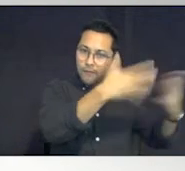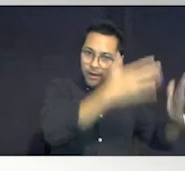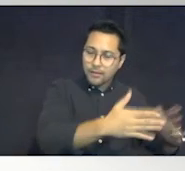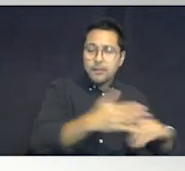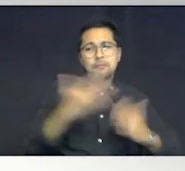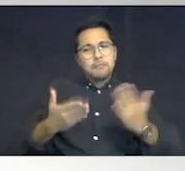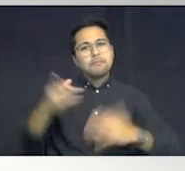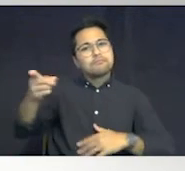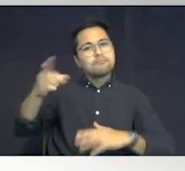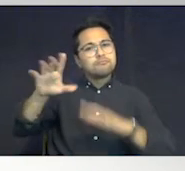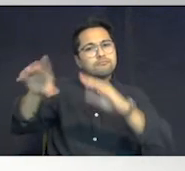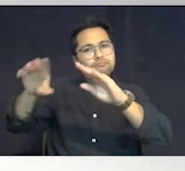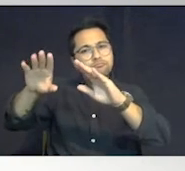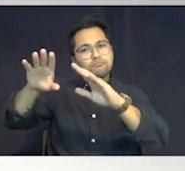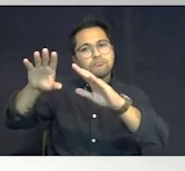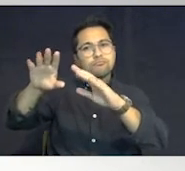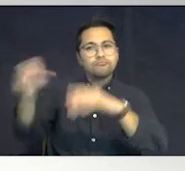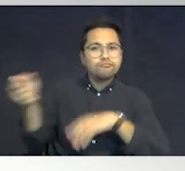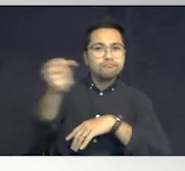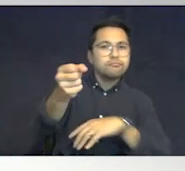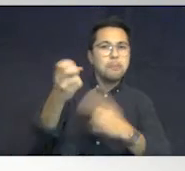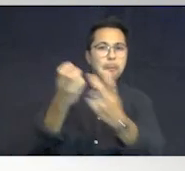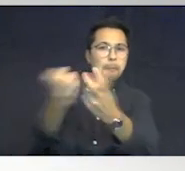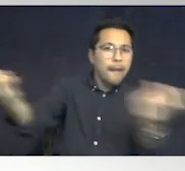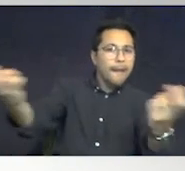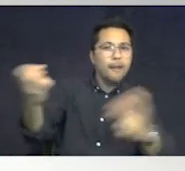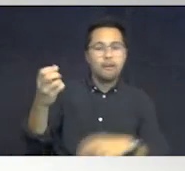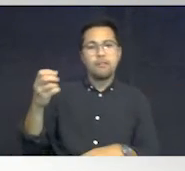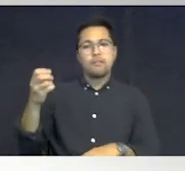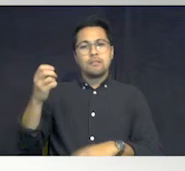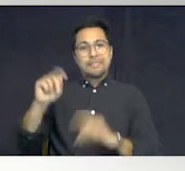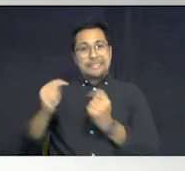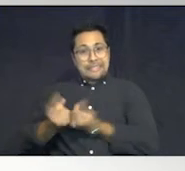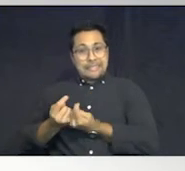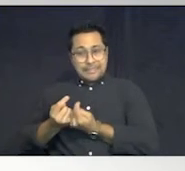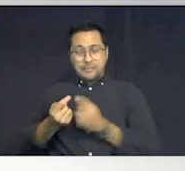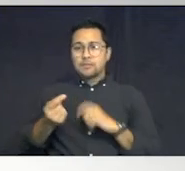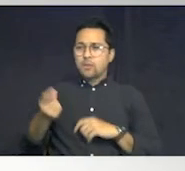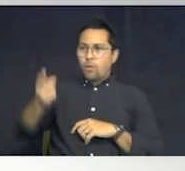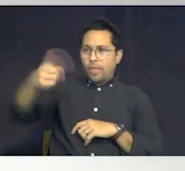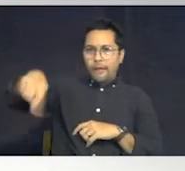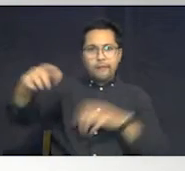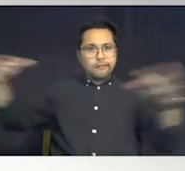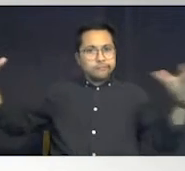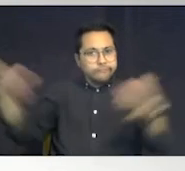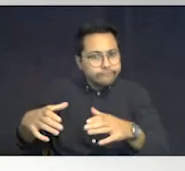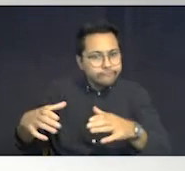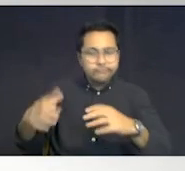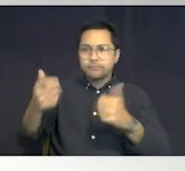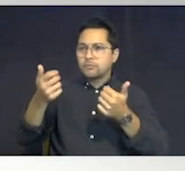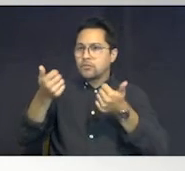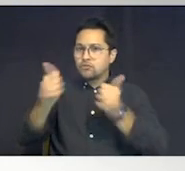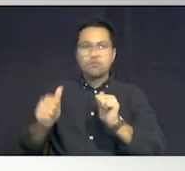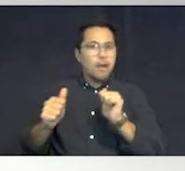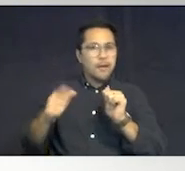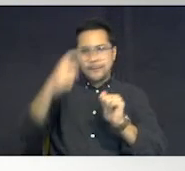team of mediators where the parties come together to attempt to come to some form of signed written